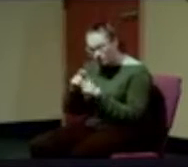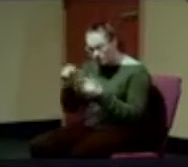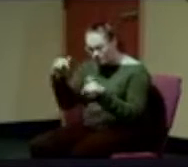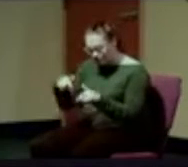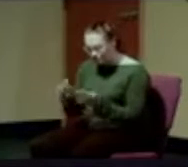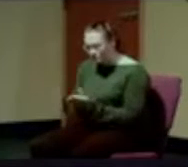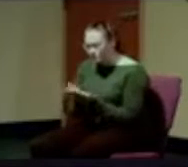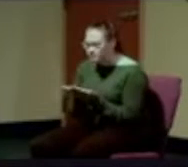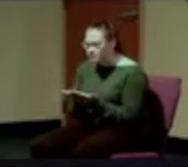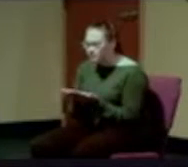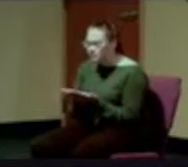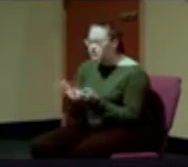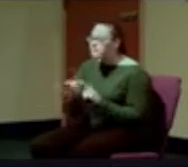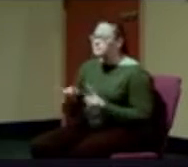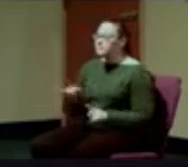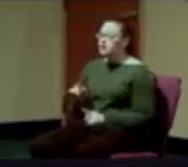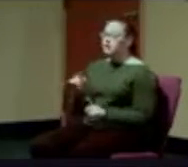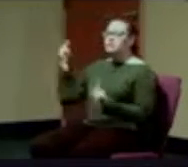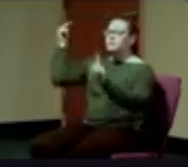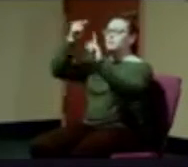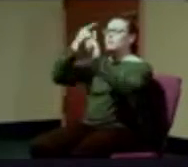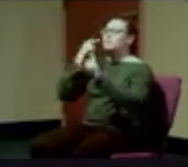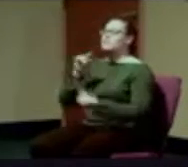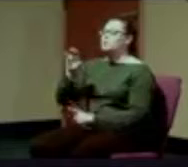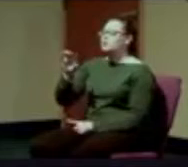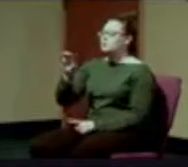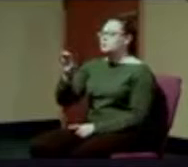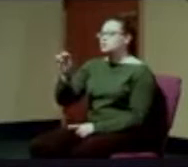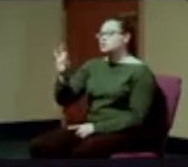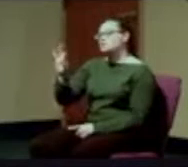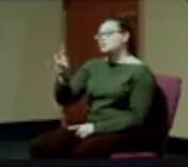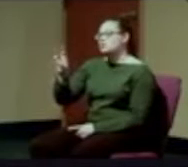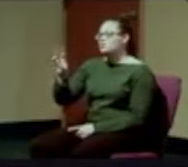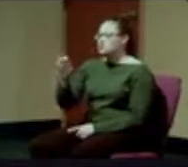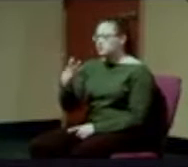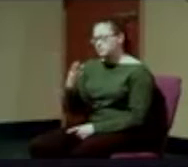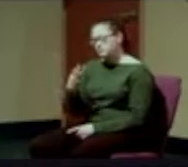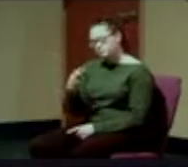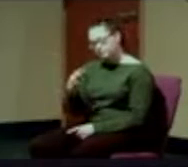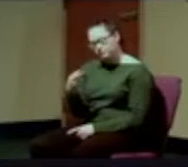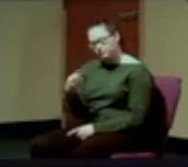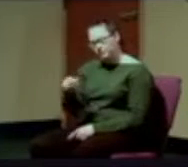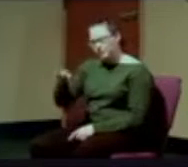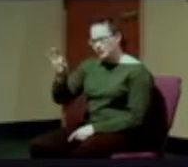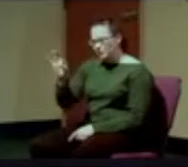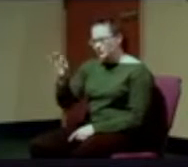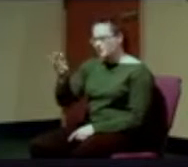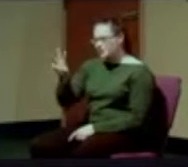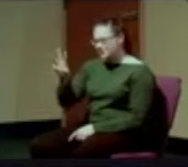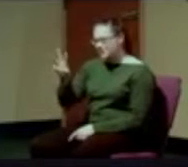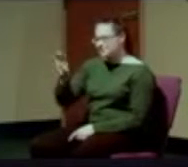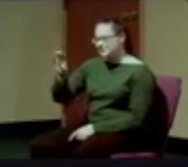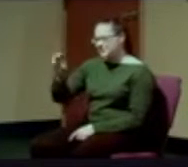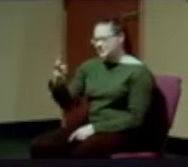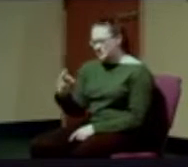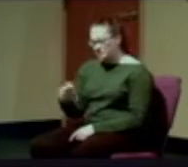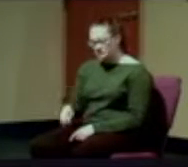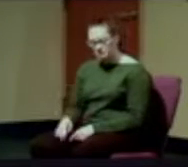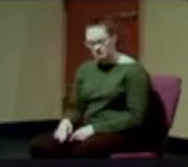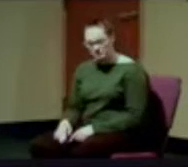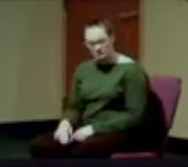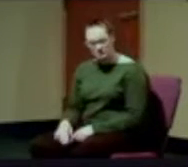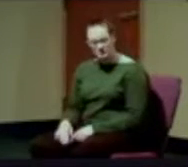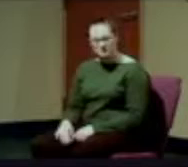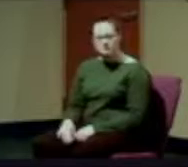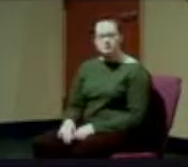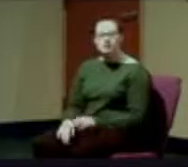goal of Christian fellowship should be this, that when an unchurched person walks in, when somebody who doesn't believe in God, doesn't know Jesus,